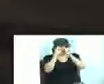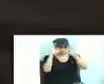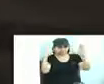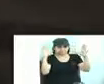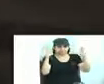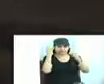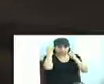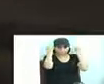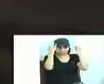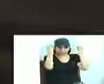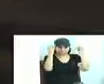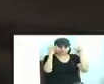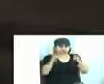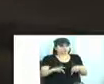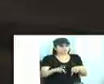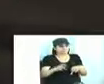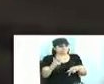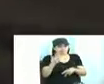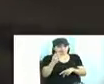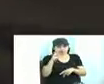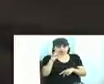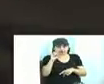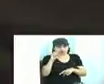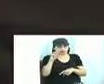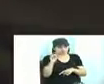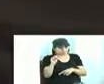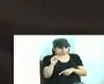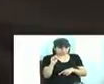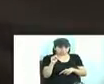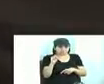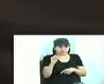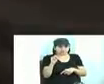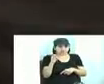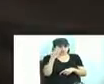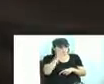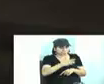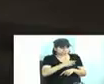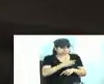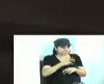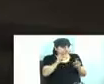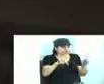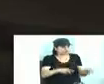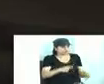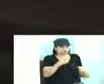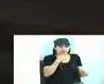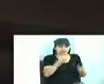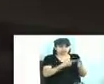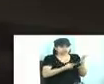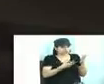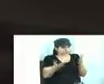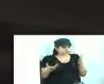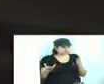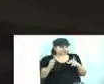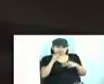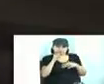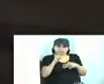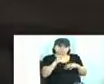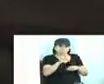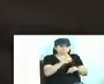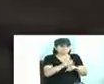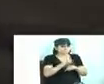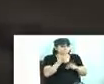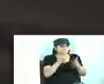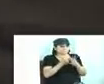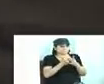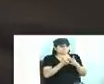you imagined the person three rows in front of you or to your left or to your right, or that person who said something that didn't quite set so well, or the person you've yet to